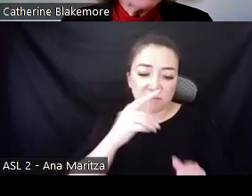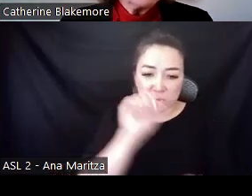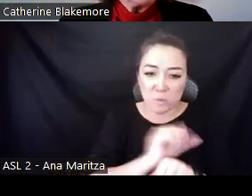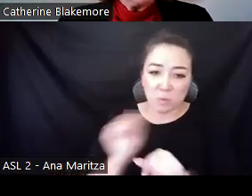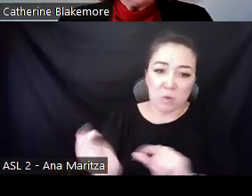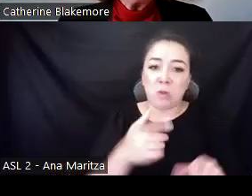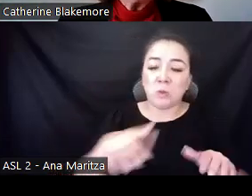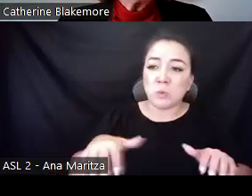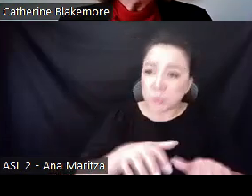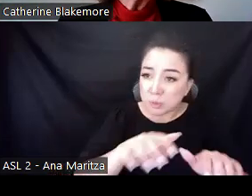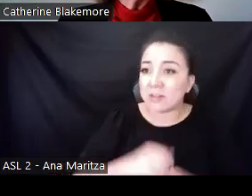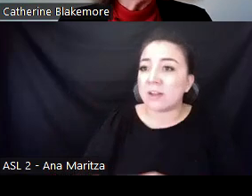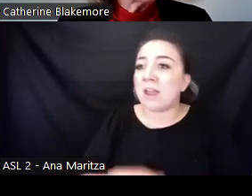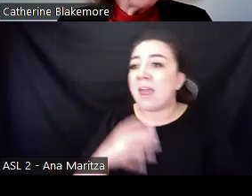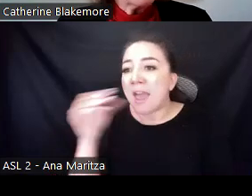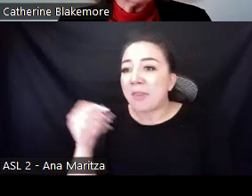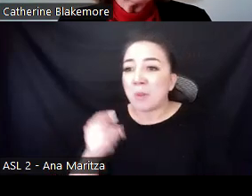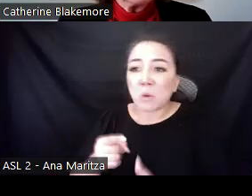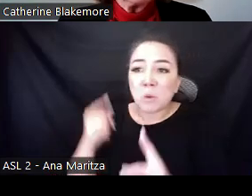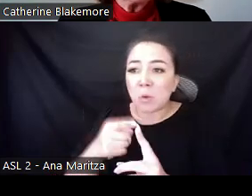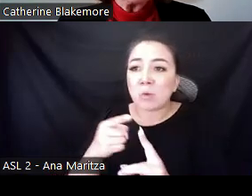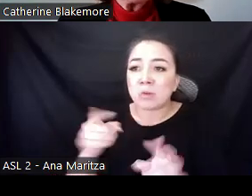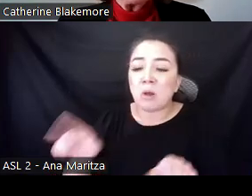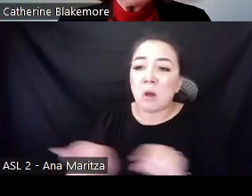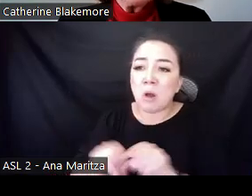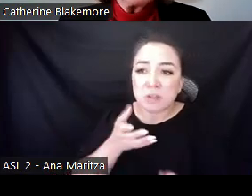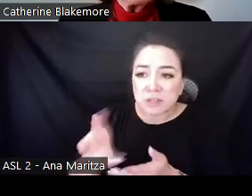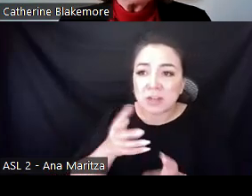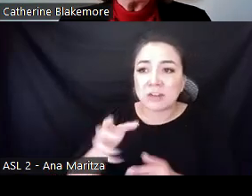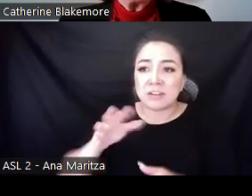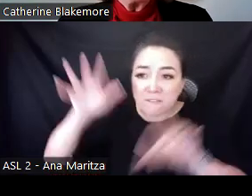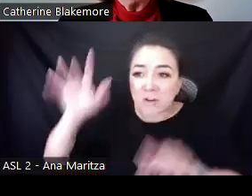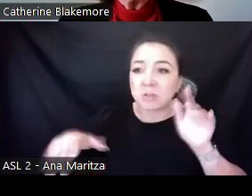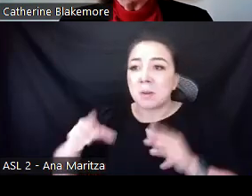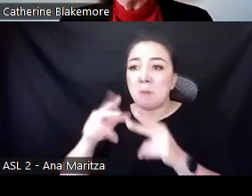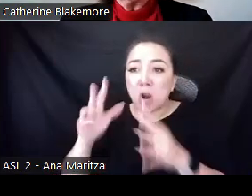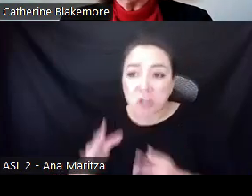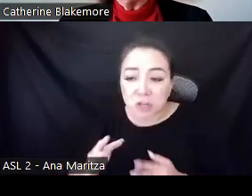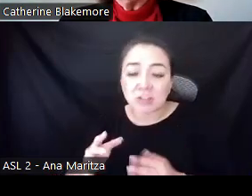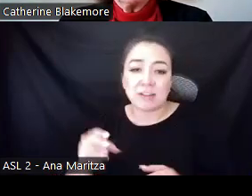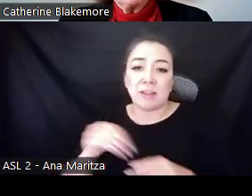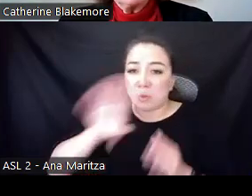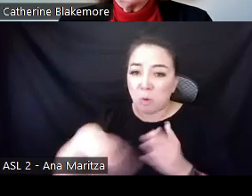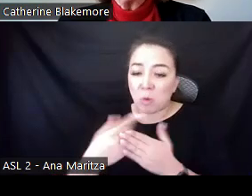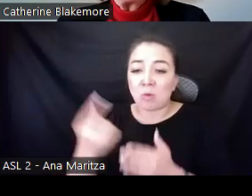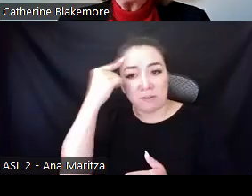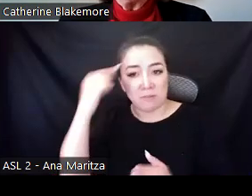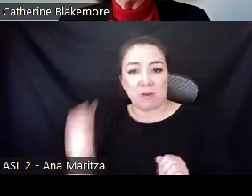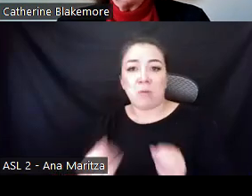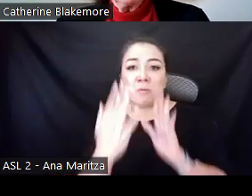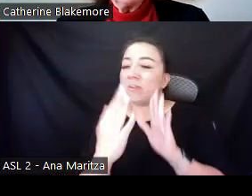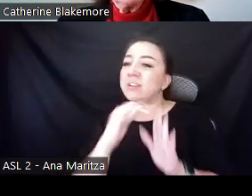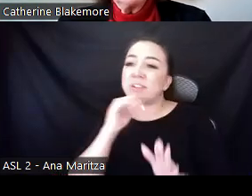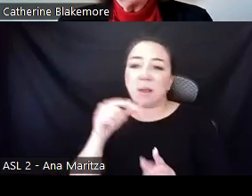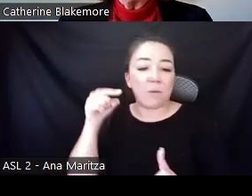doing. And the goal is to also engage diverse partners in this whole government approach. It's not about